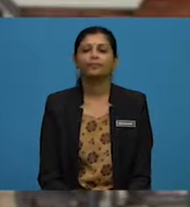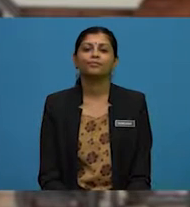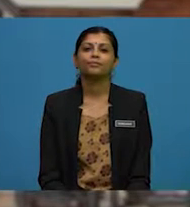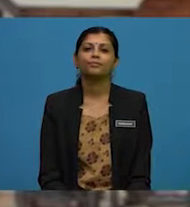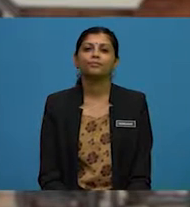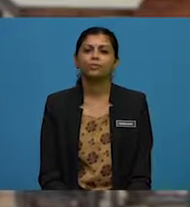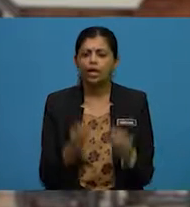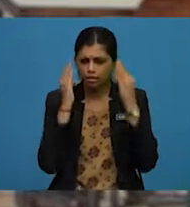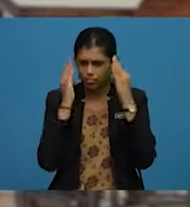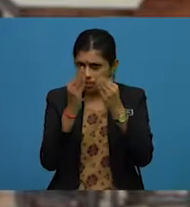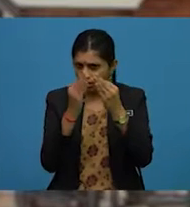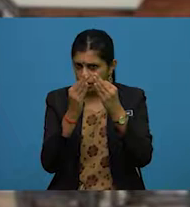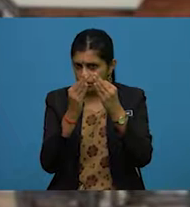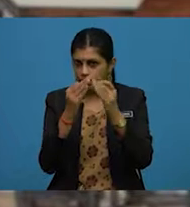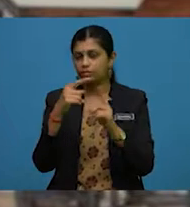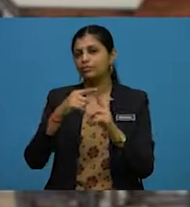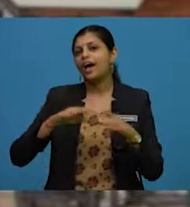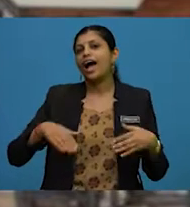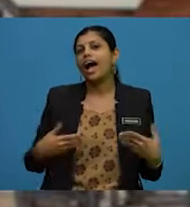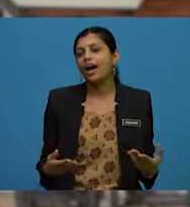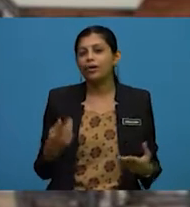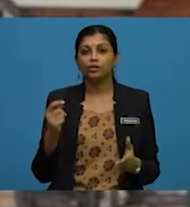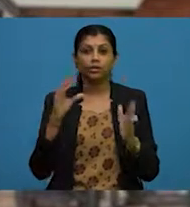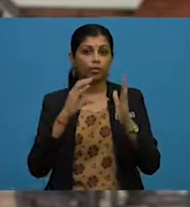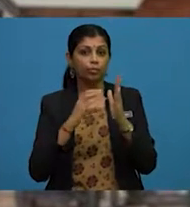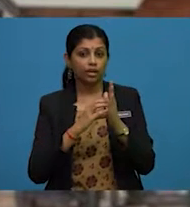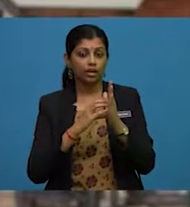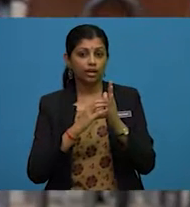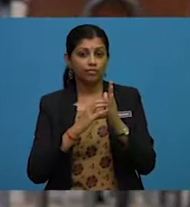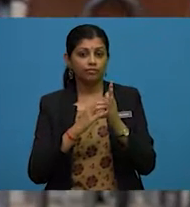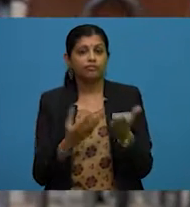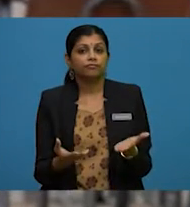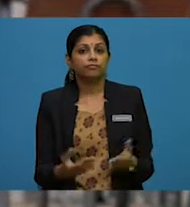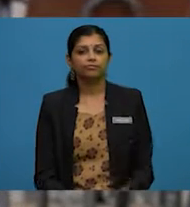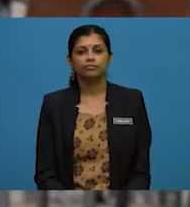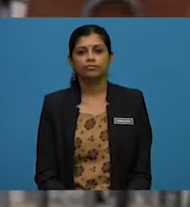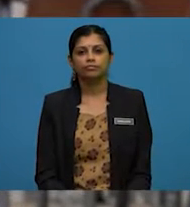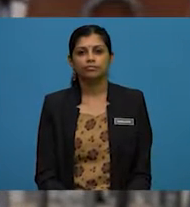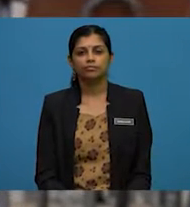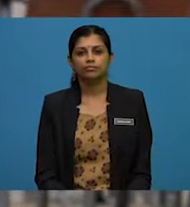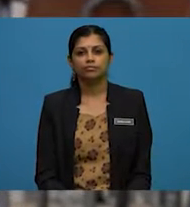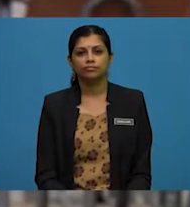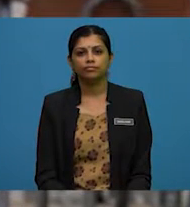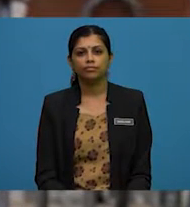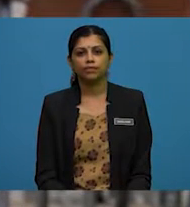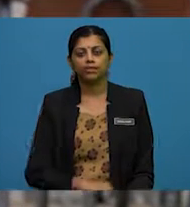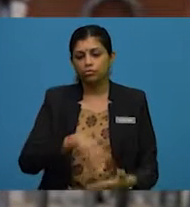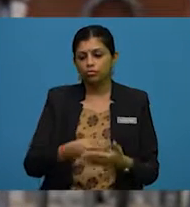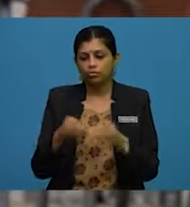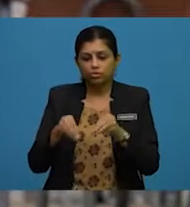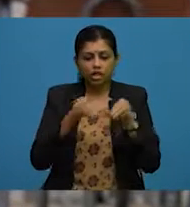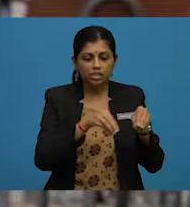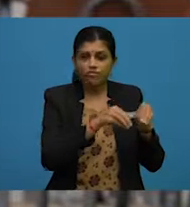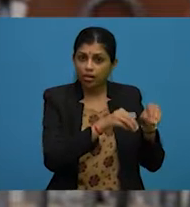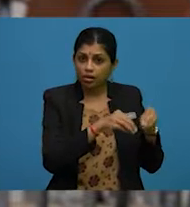Pay attention to how the paragraph is developed. If we transfer all these